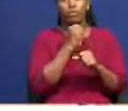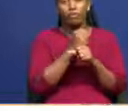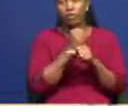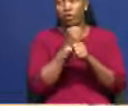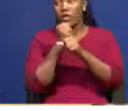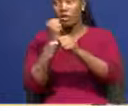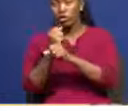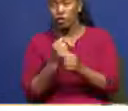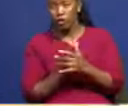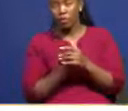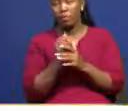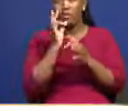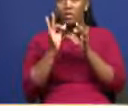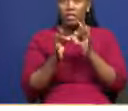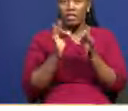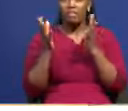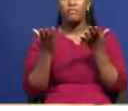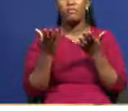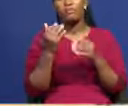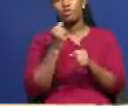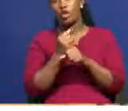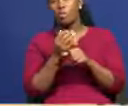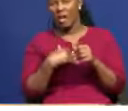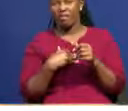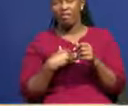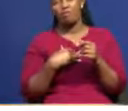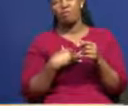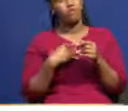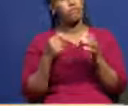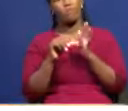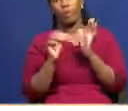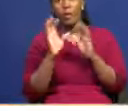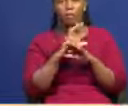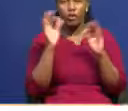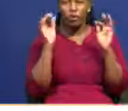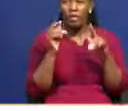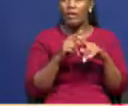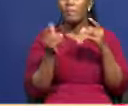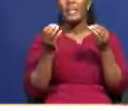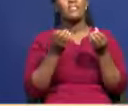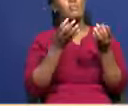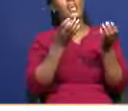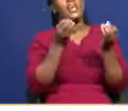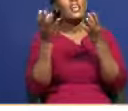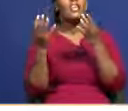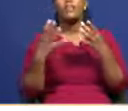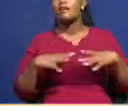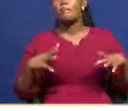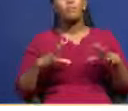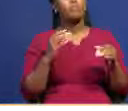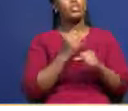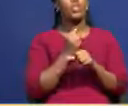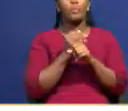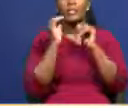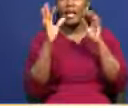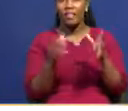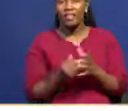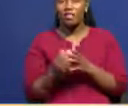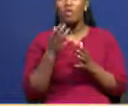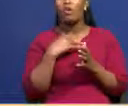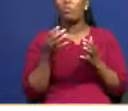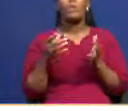mali anatoa kitu itakuwa better. Lakini sawa, angalia watu hawana kazi. bado mnataka kuongeza taxes. So ni